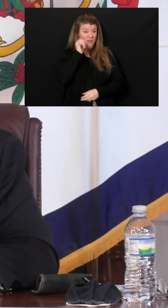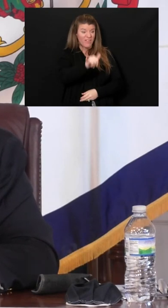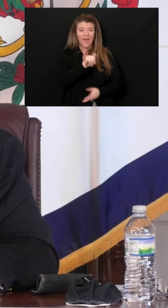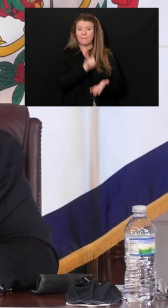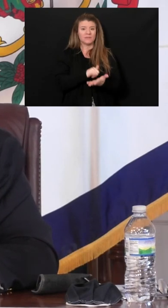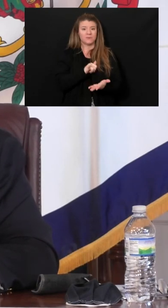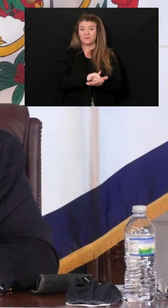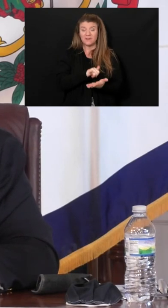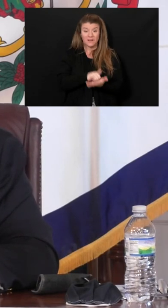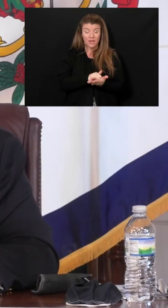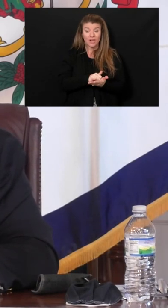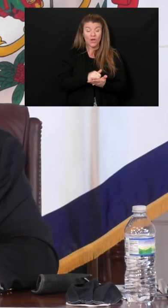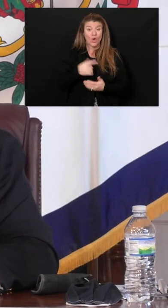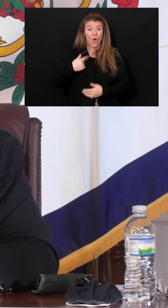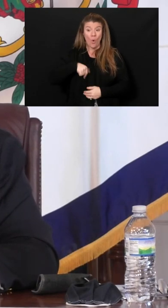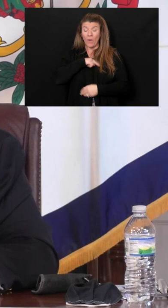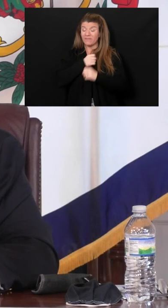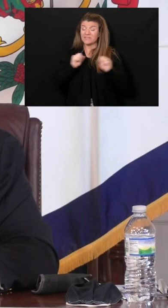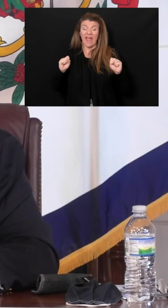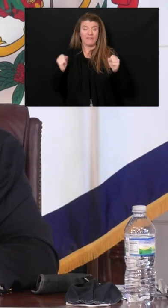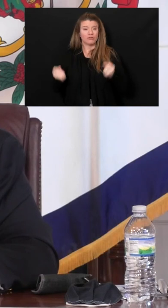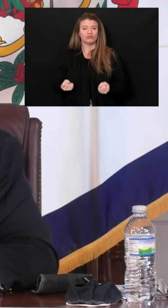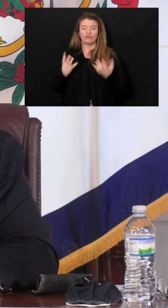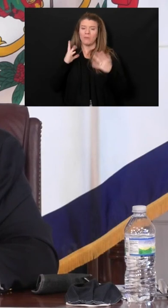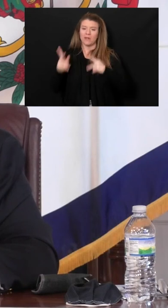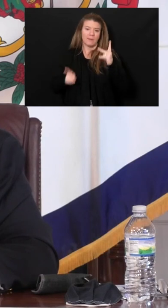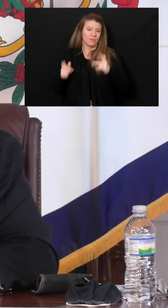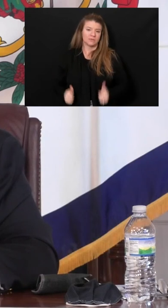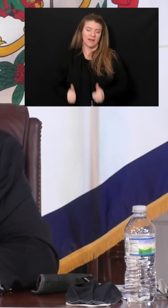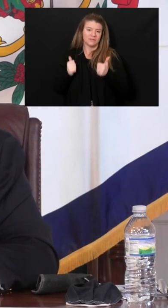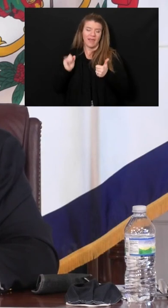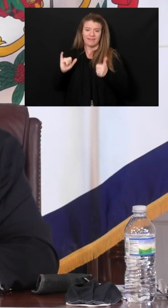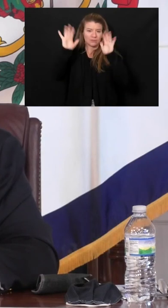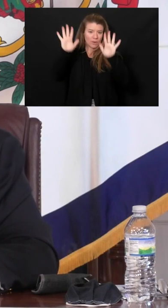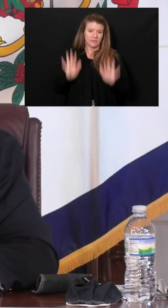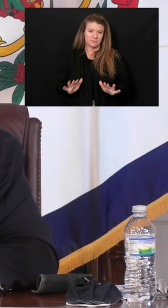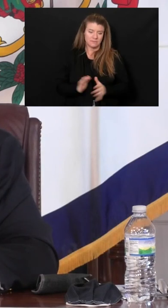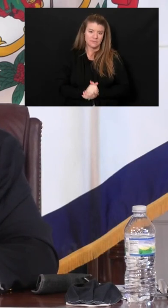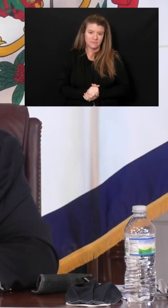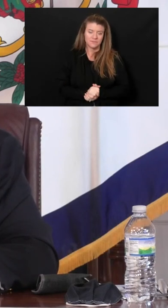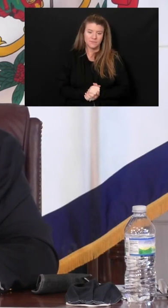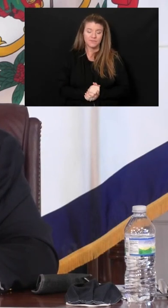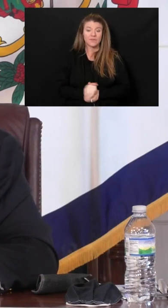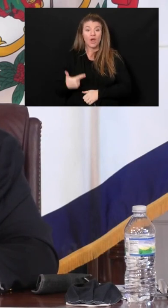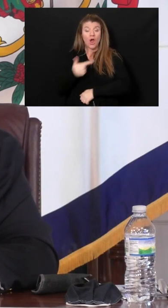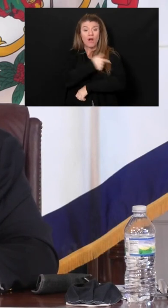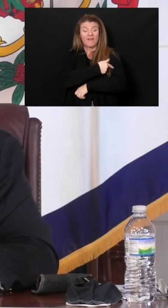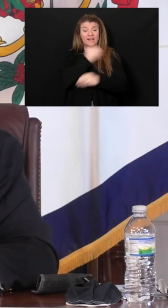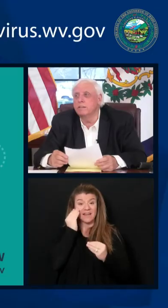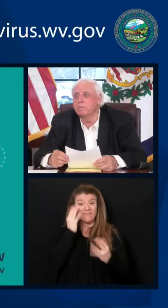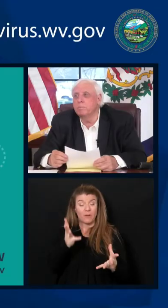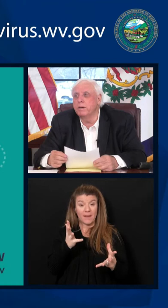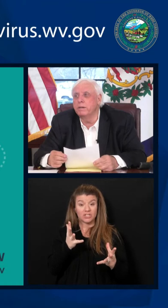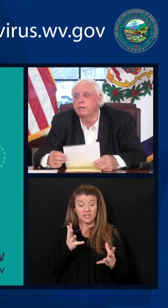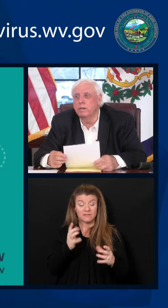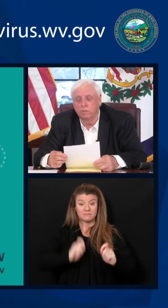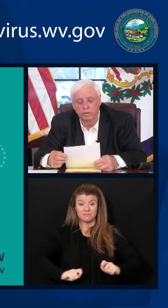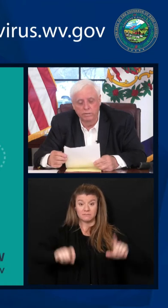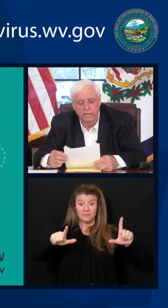have saved a potful of lives and everything, and that's great stuff. Our vaccine information line is up